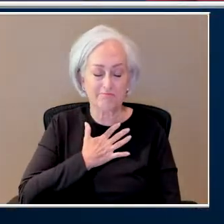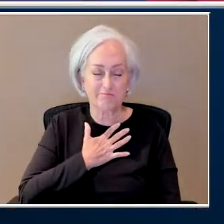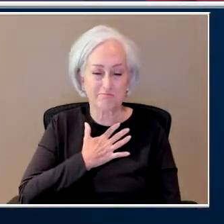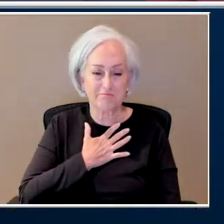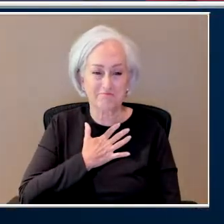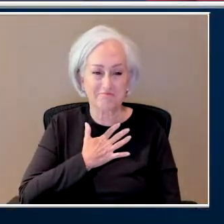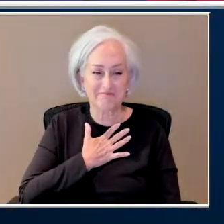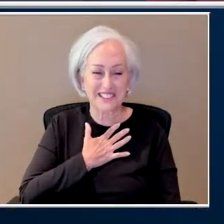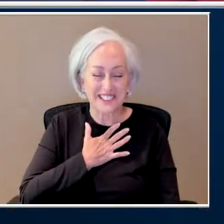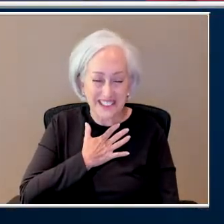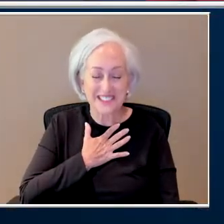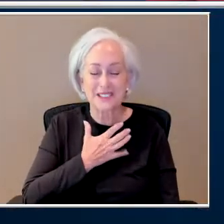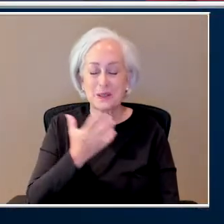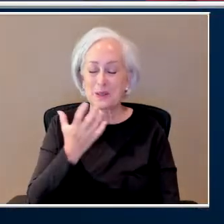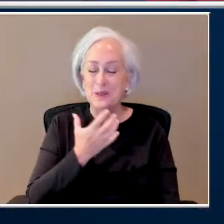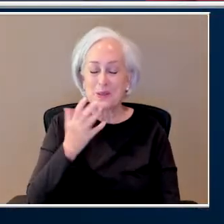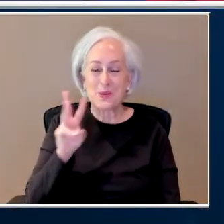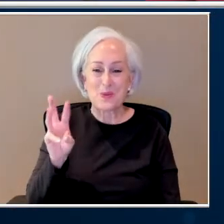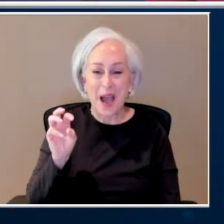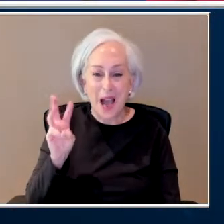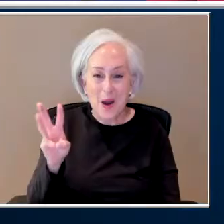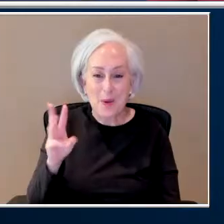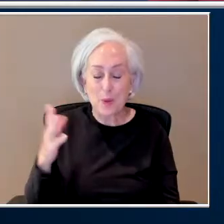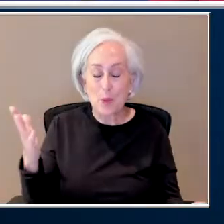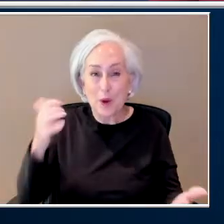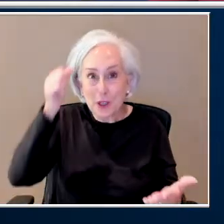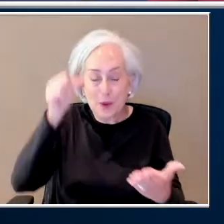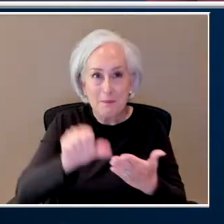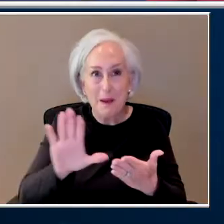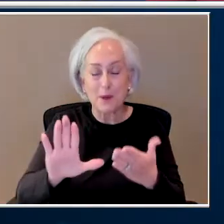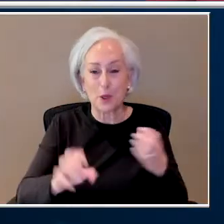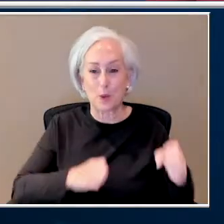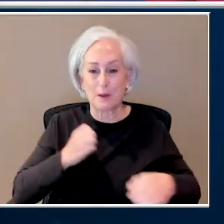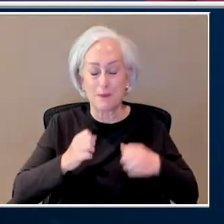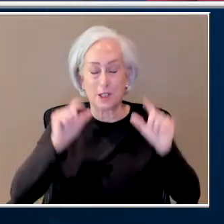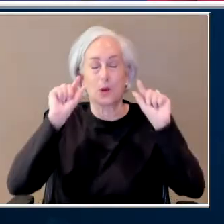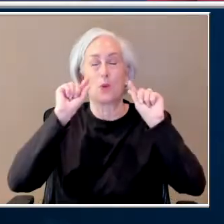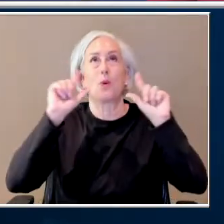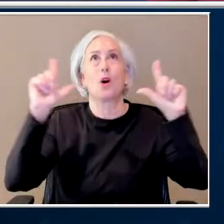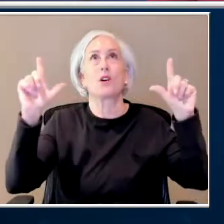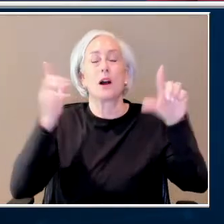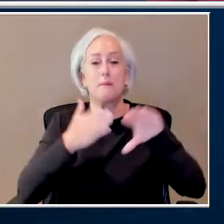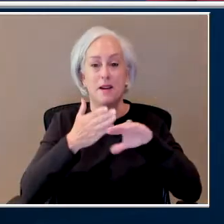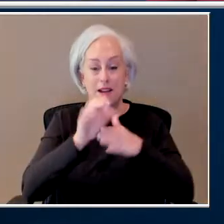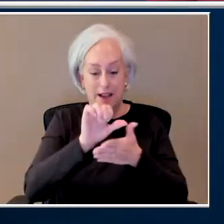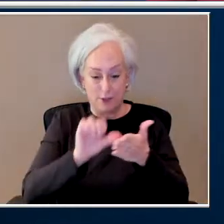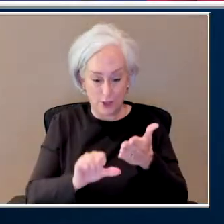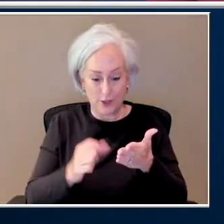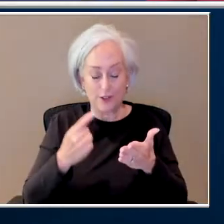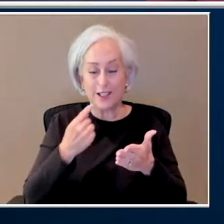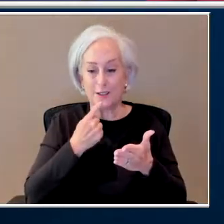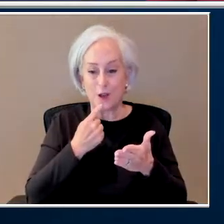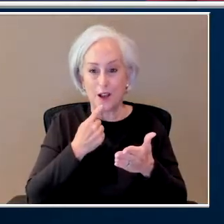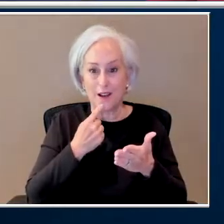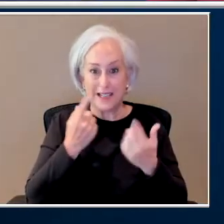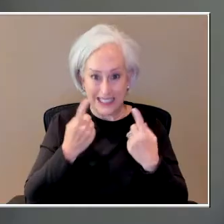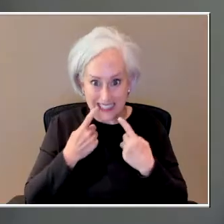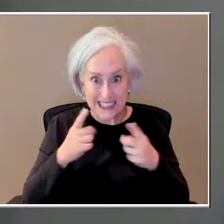Jessica, wow. What do you remember your emotions being when you woke up from surgery and you were told it was all a success?